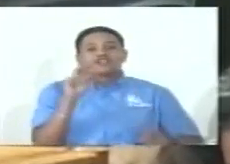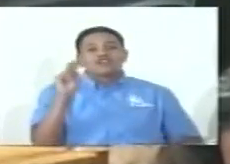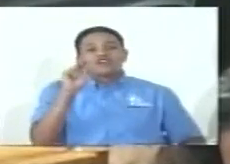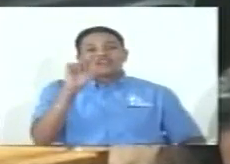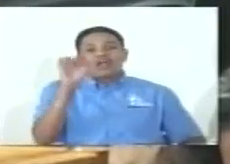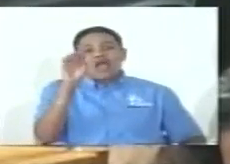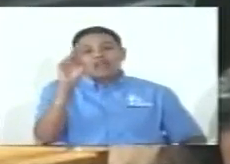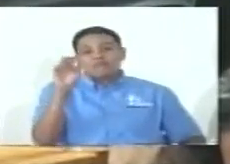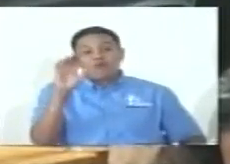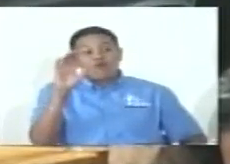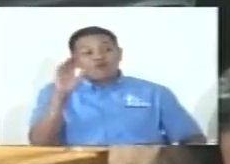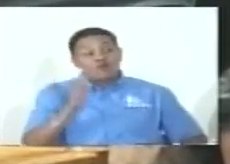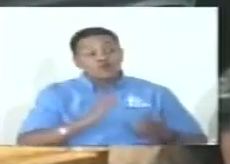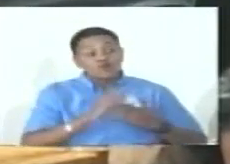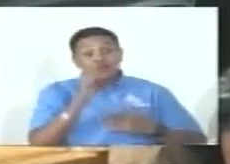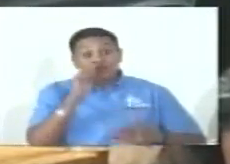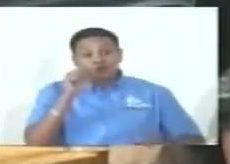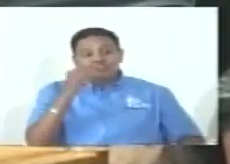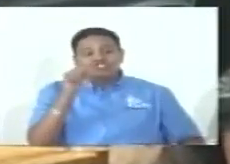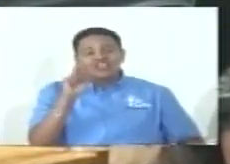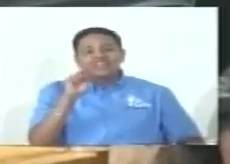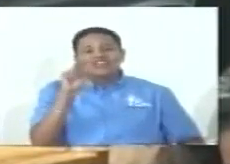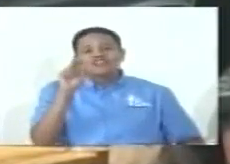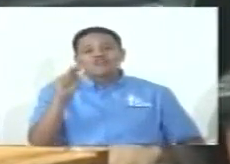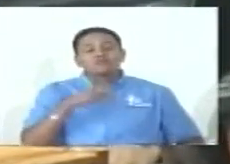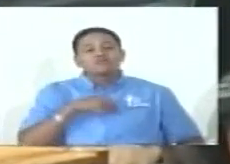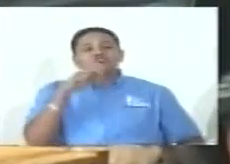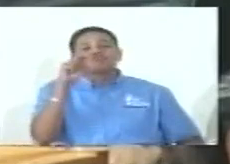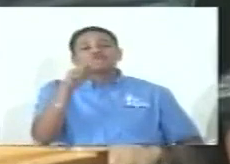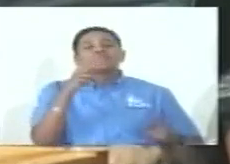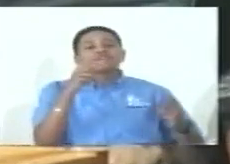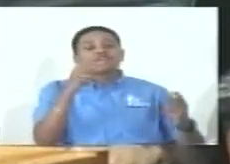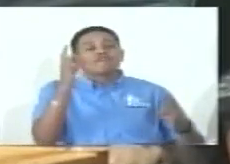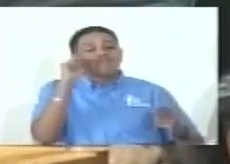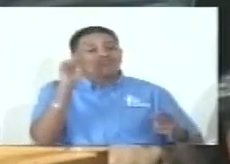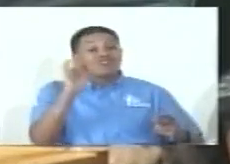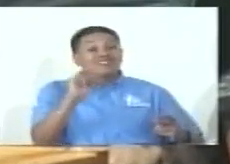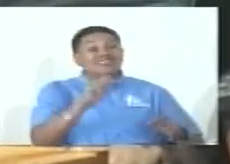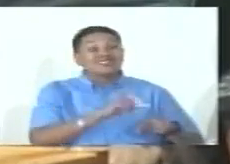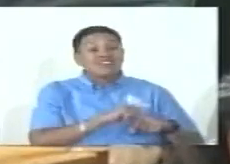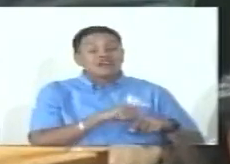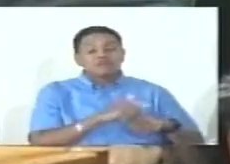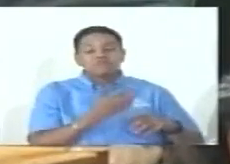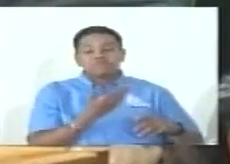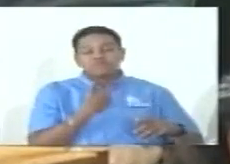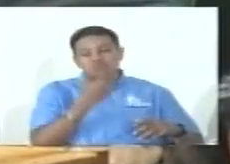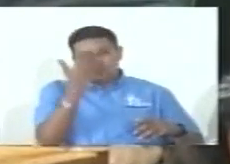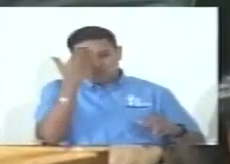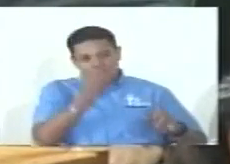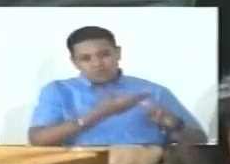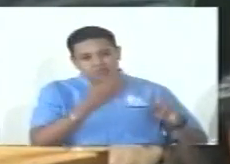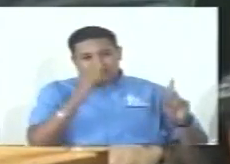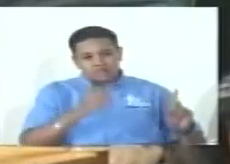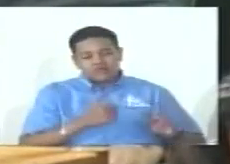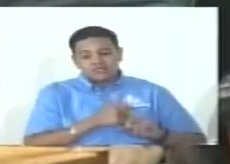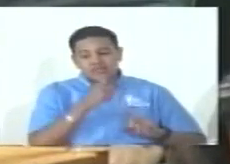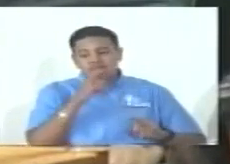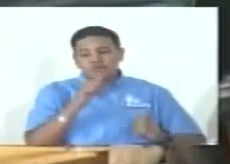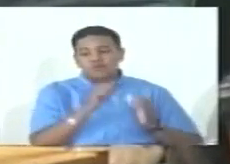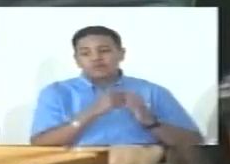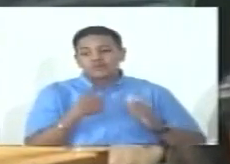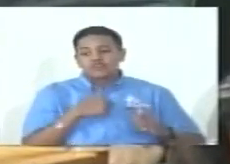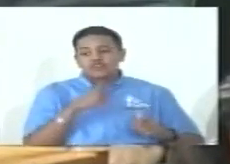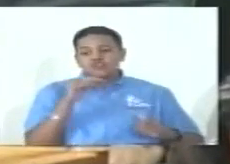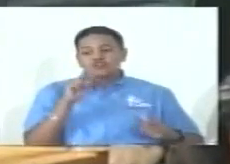upon attending a funeral for a colleague at the time who was with us at G2K on the